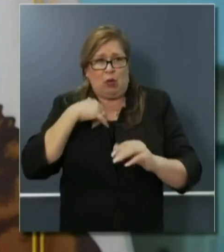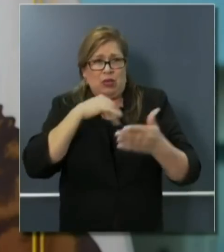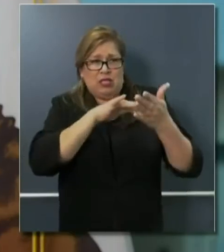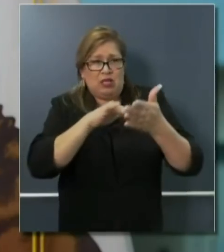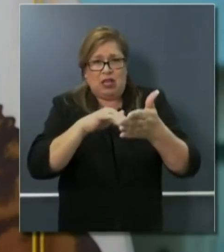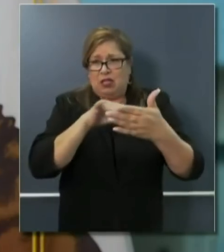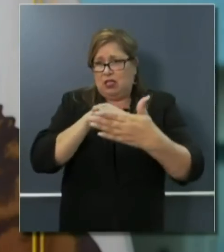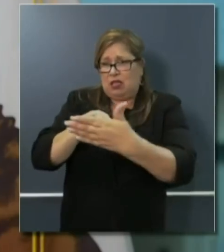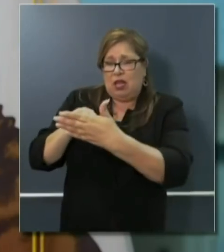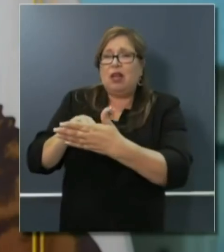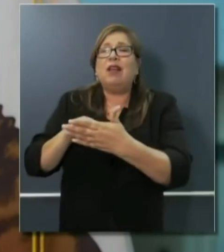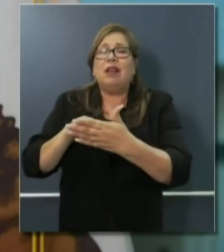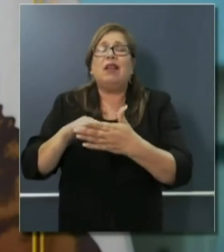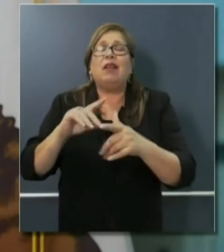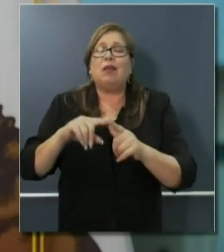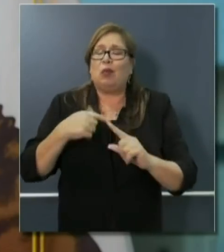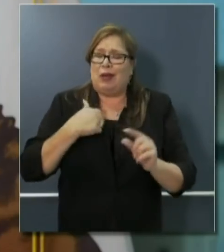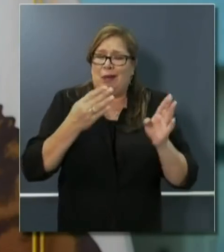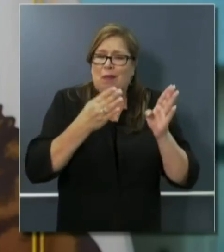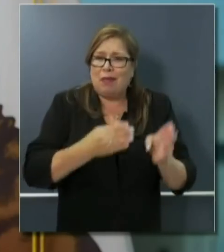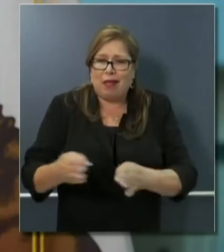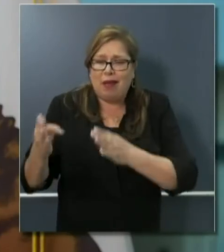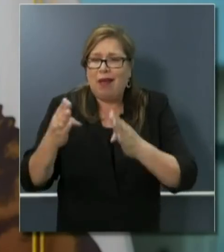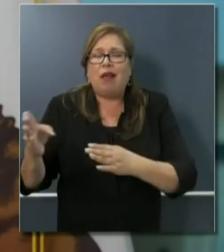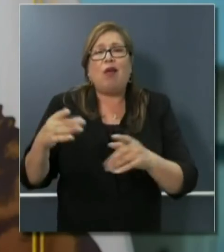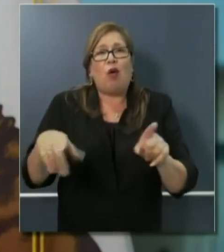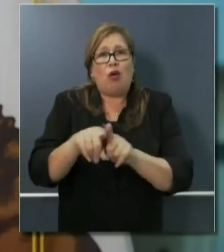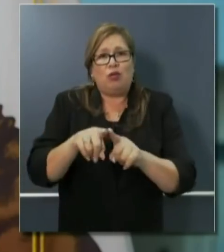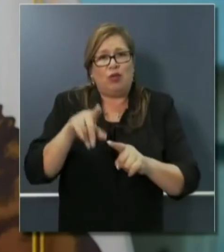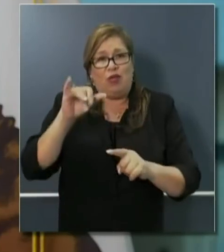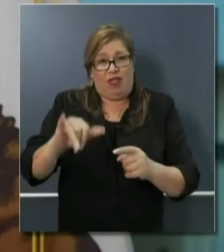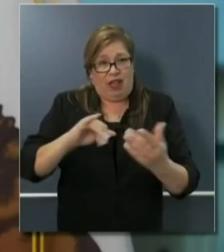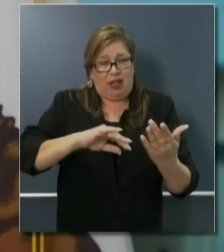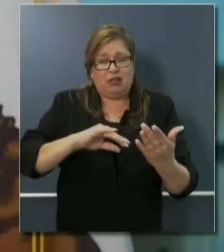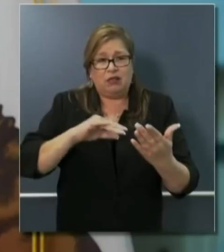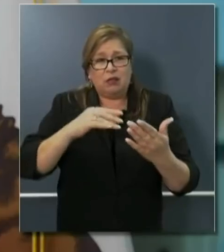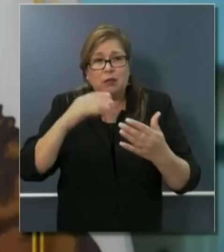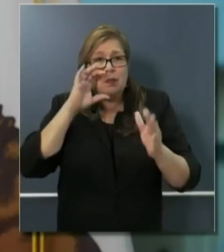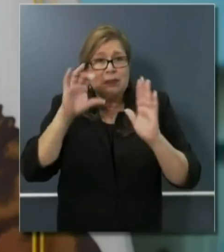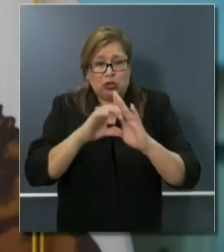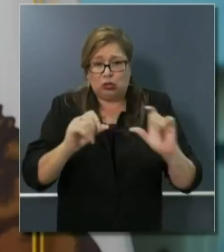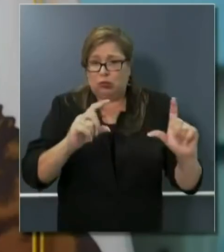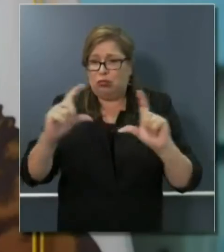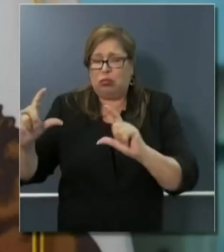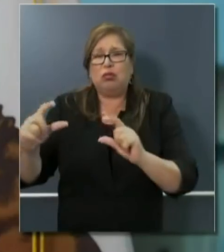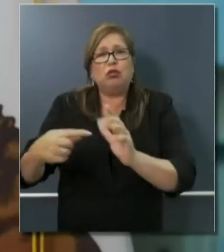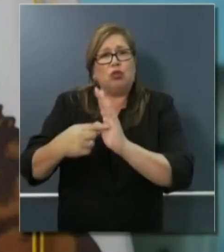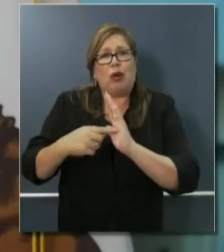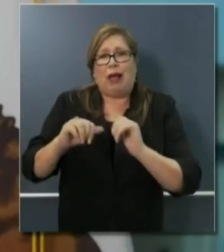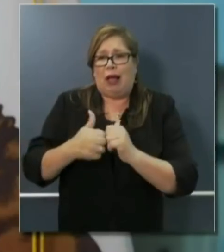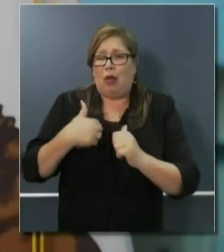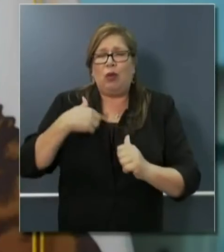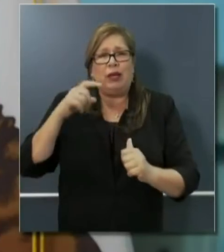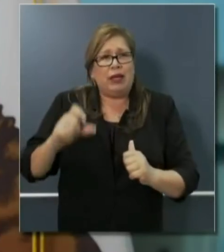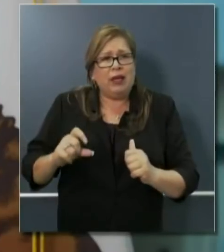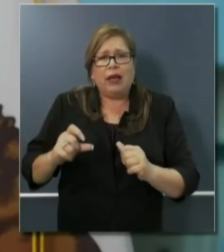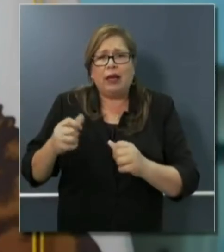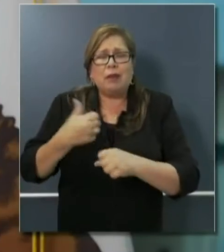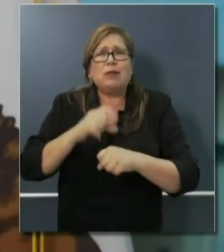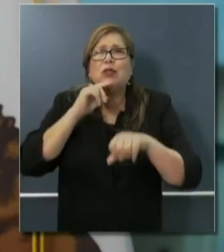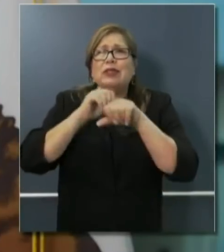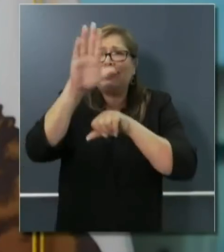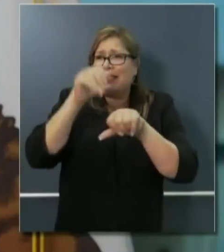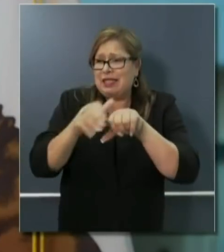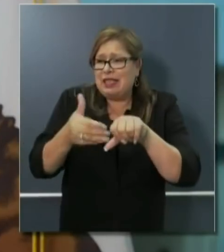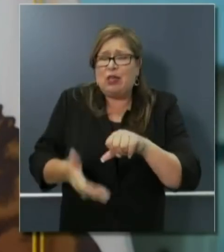applying our prioritization as it relates to accessing resources, and give you a sense of where we think we're going over the course of the next number